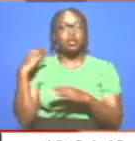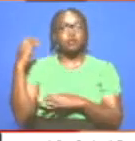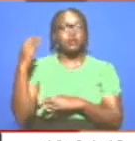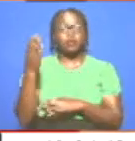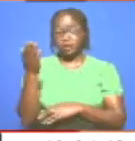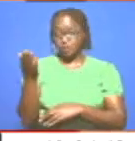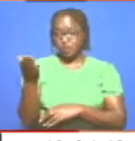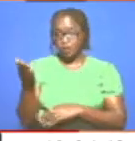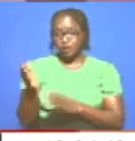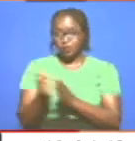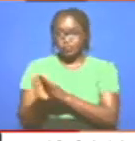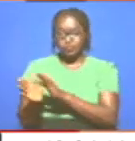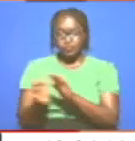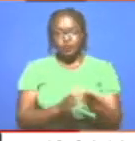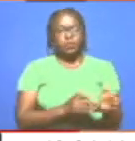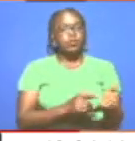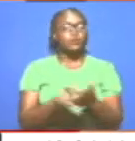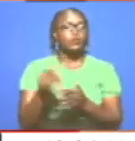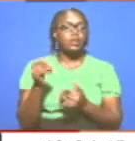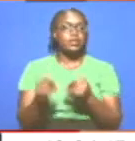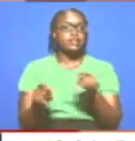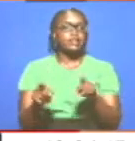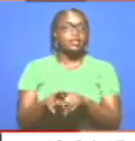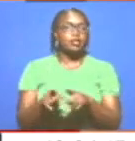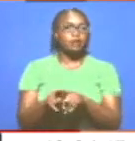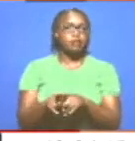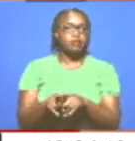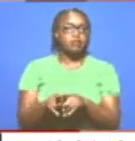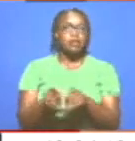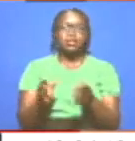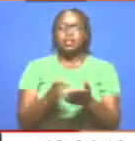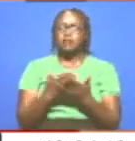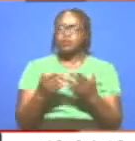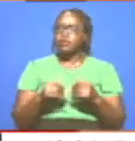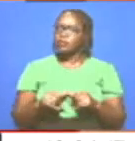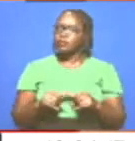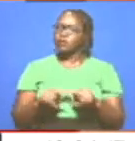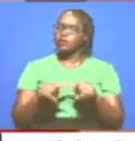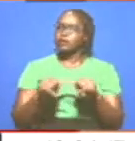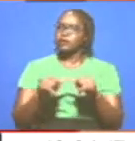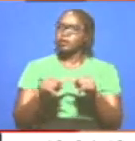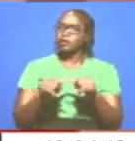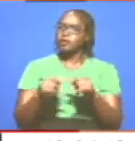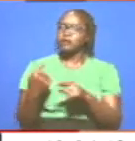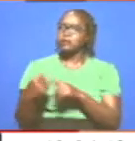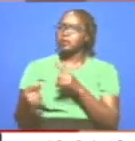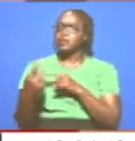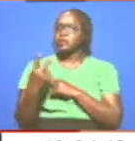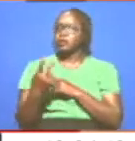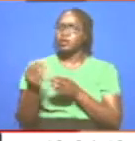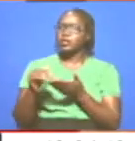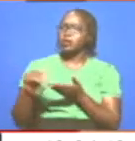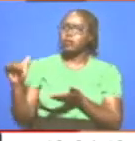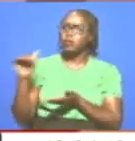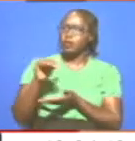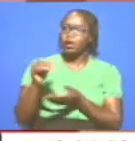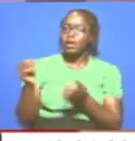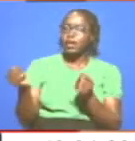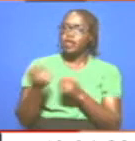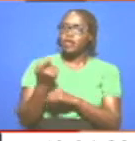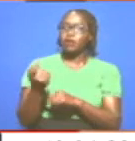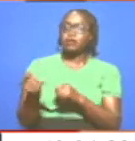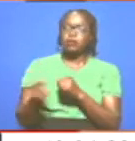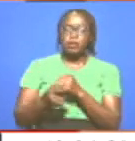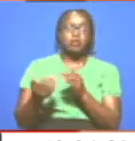And also over the weekend, a long tail, something that's been going on for 2 years plus, but for the last 11 months,